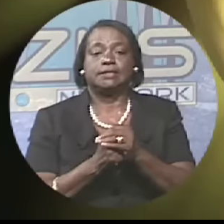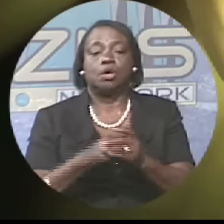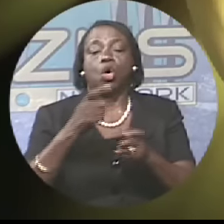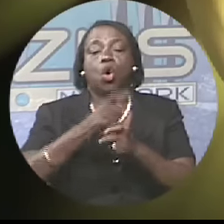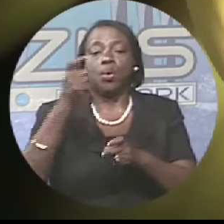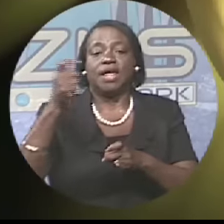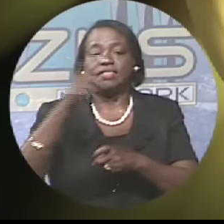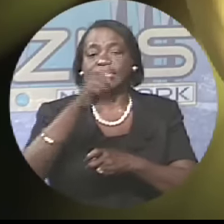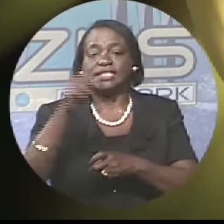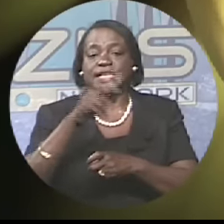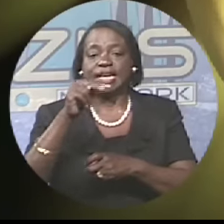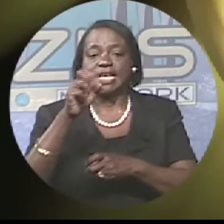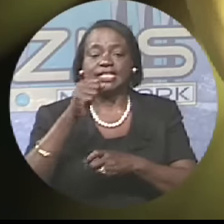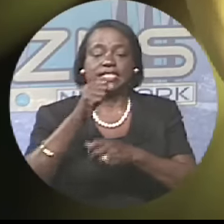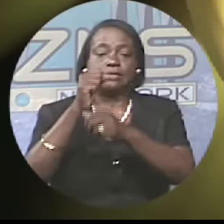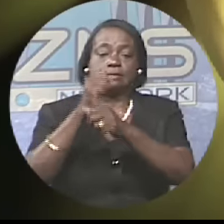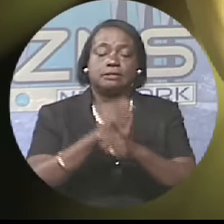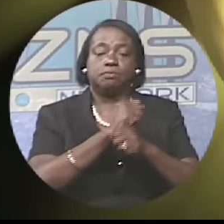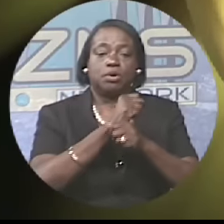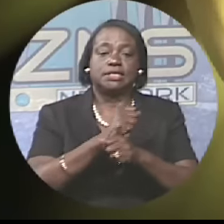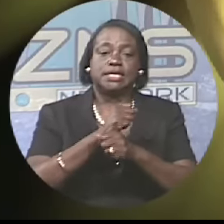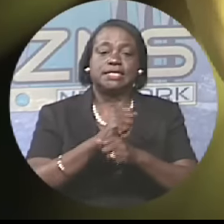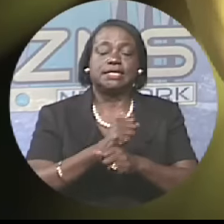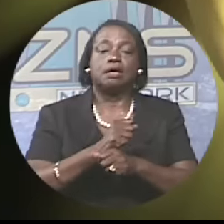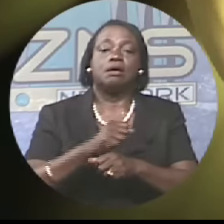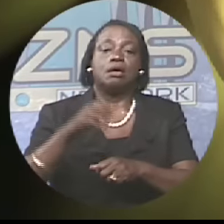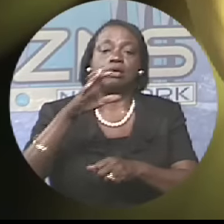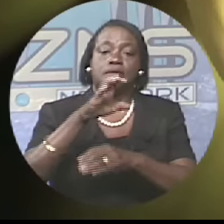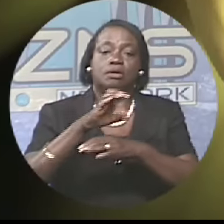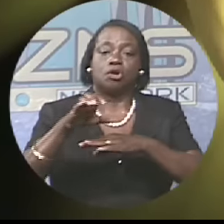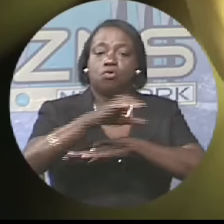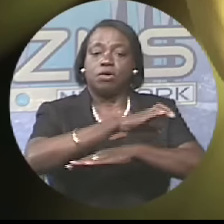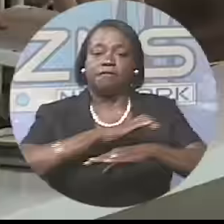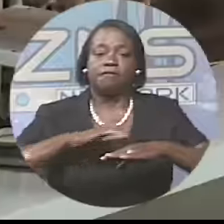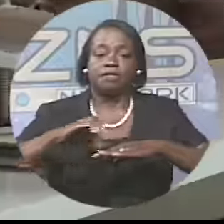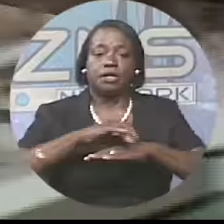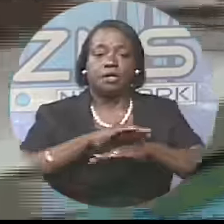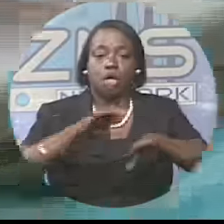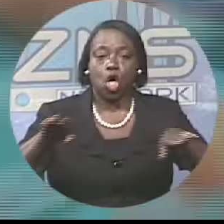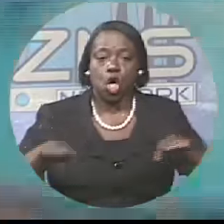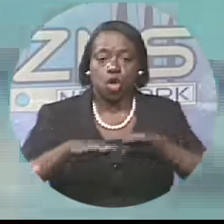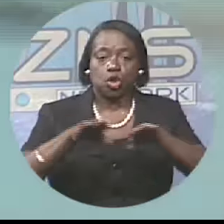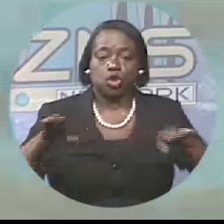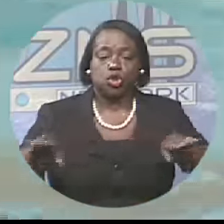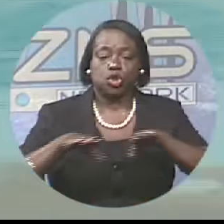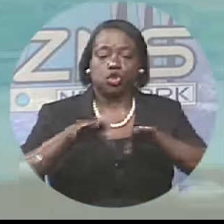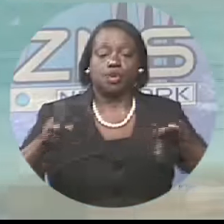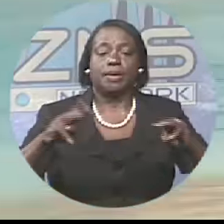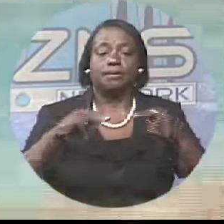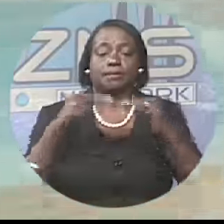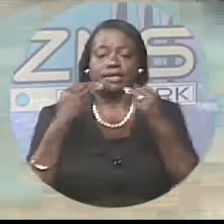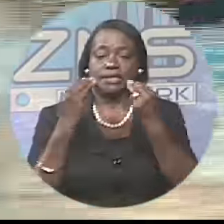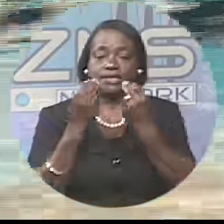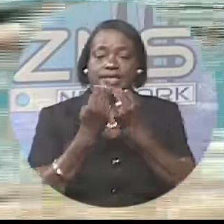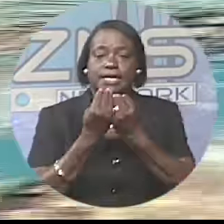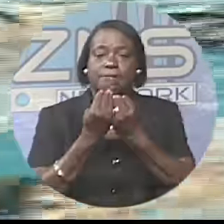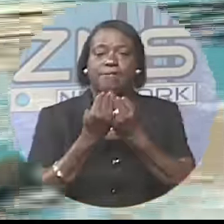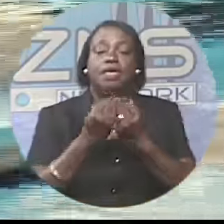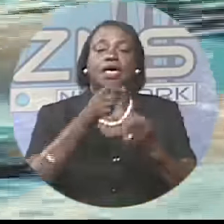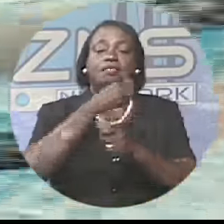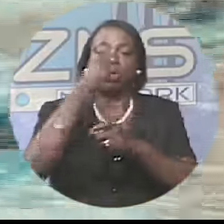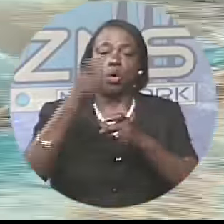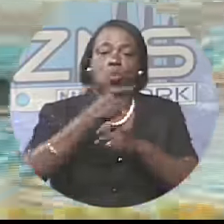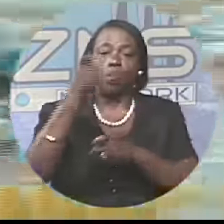the ZNS Sports Team of the Year is the Carifta Swim Squad. The team went into Barbados, where the championships was held as targets, having won the